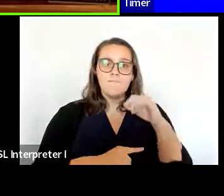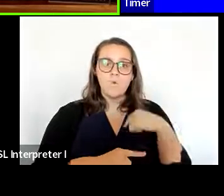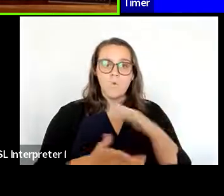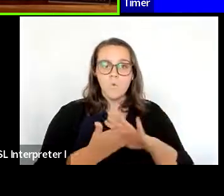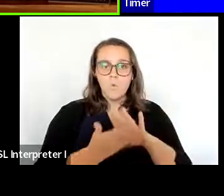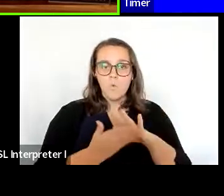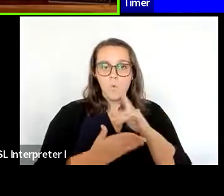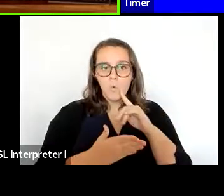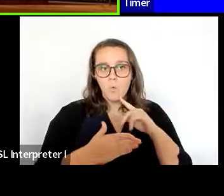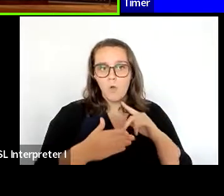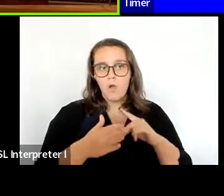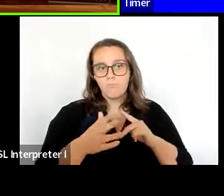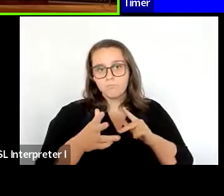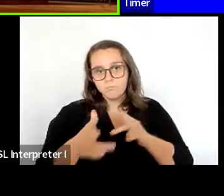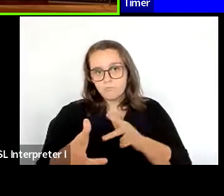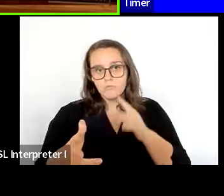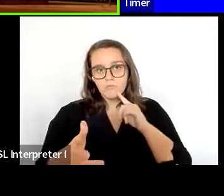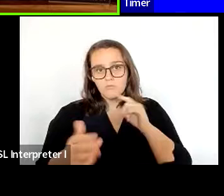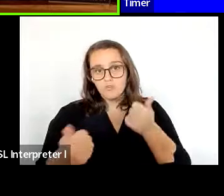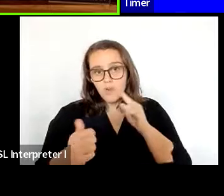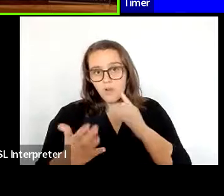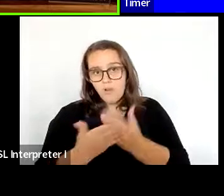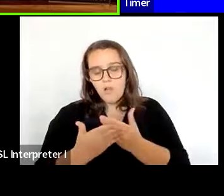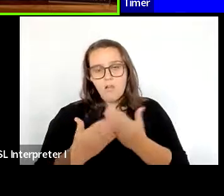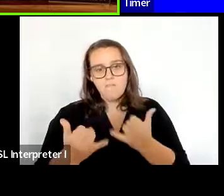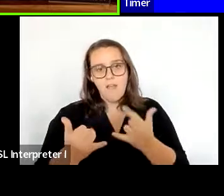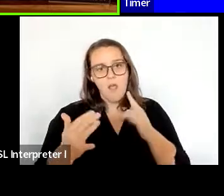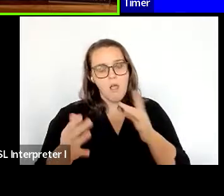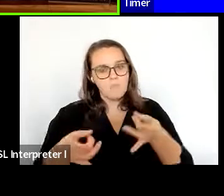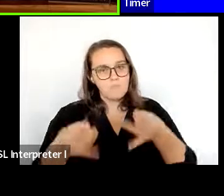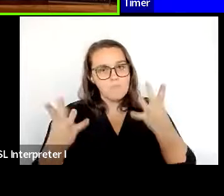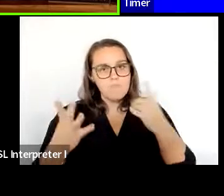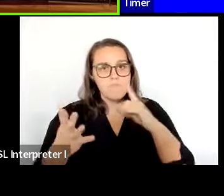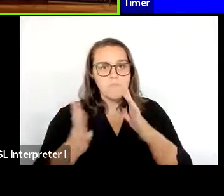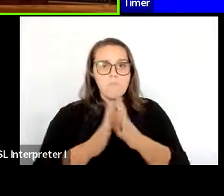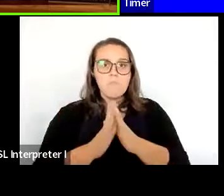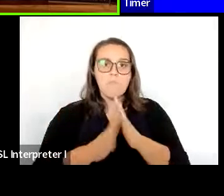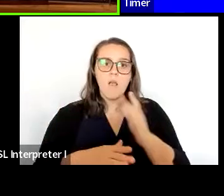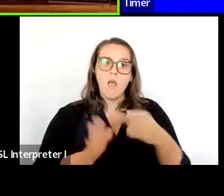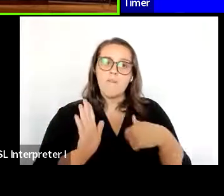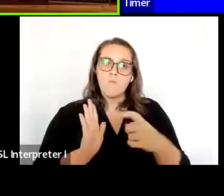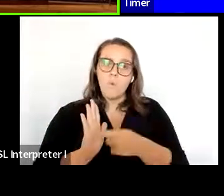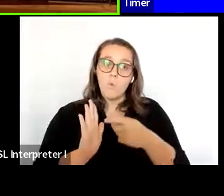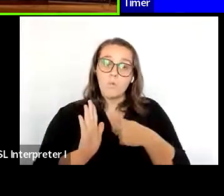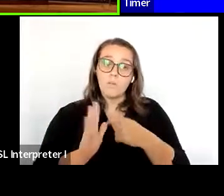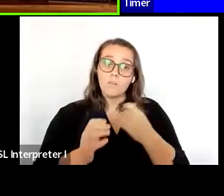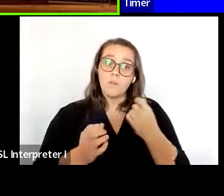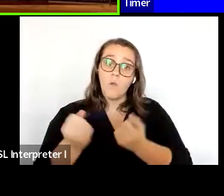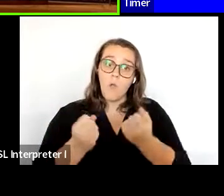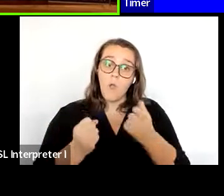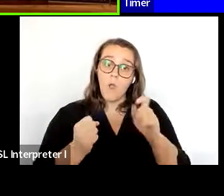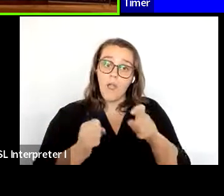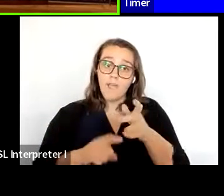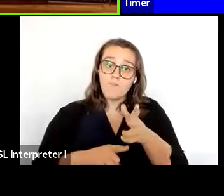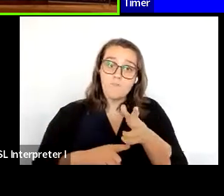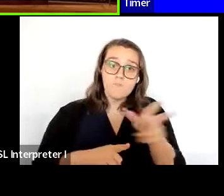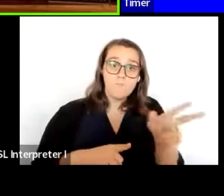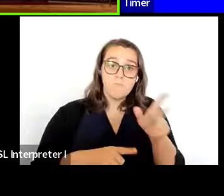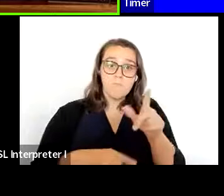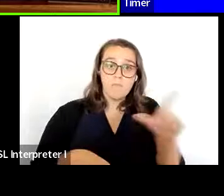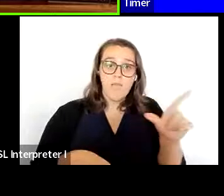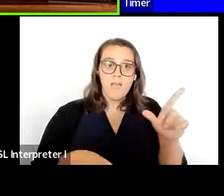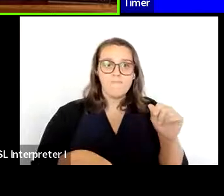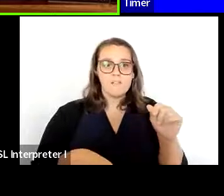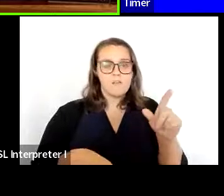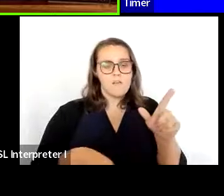traffic speeding down. But I also noticed that when cars have to turn left in that intersection, it pushes the cars all the way back and it's hard to